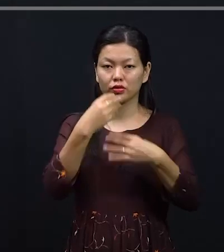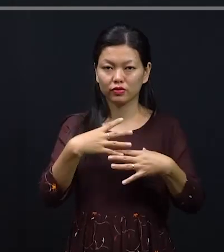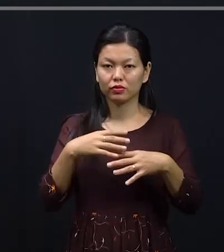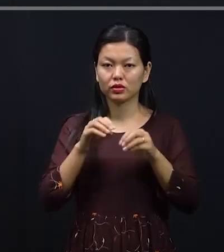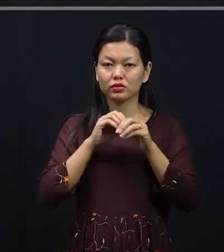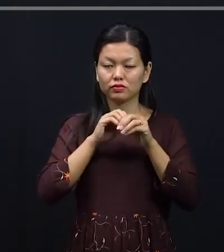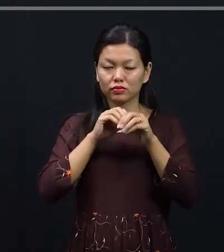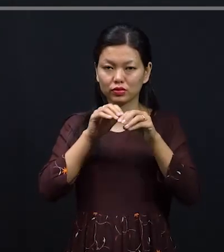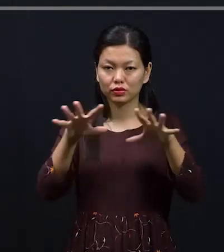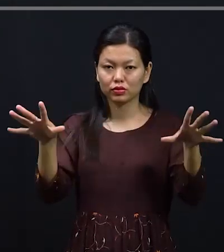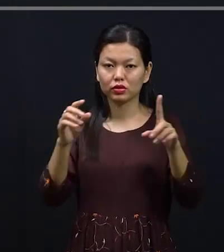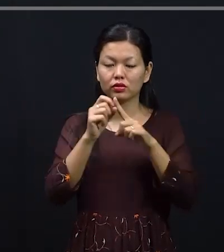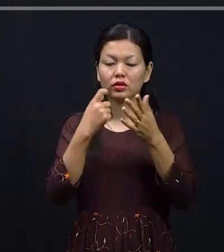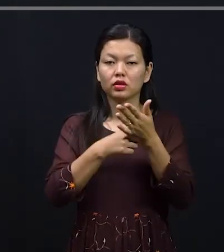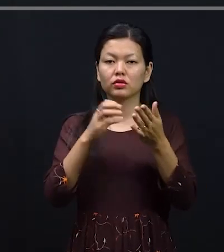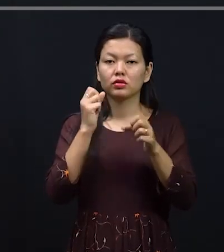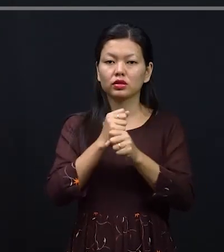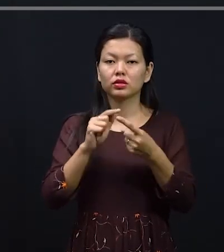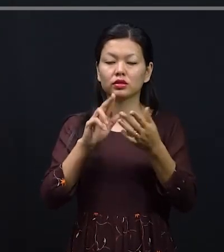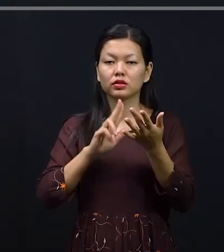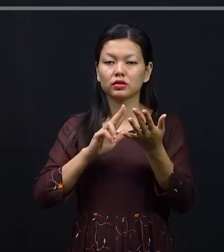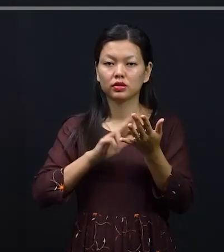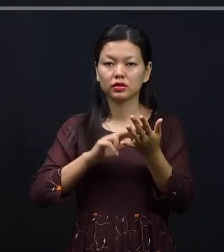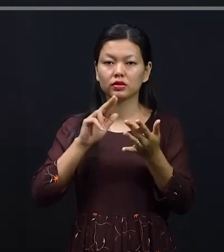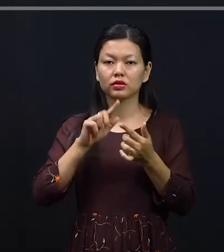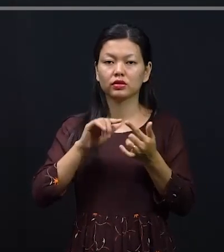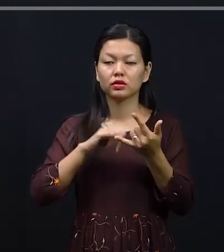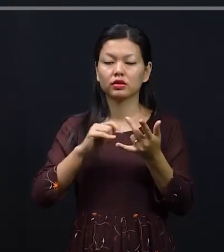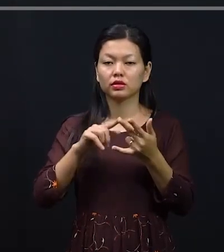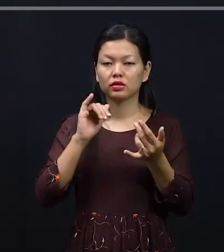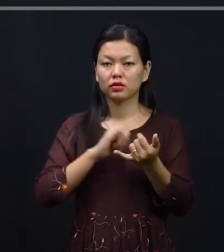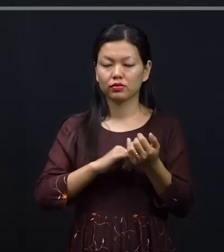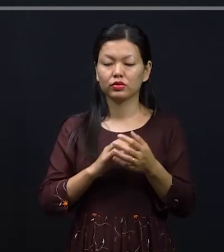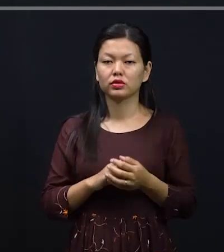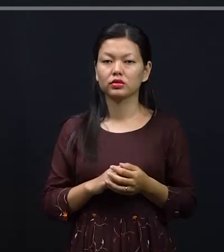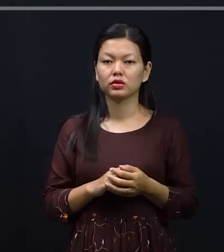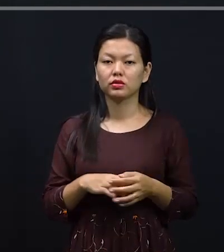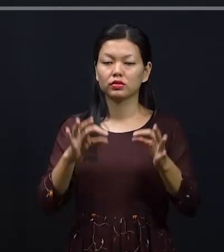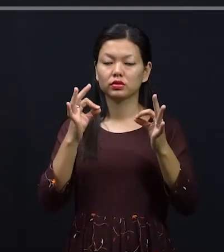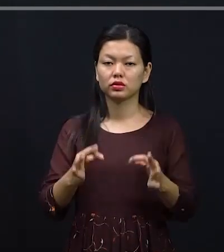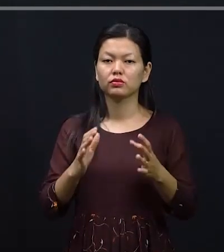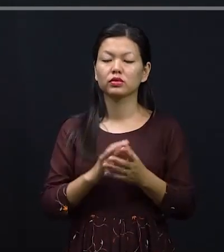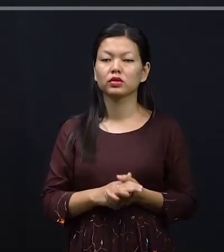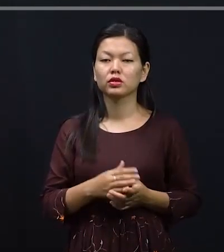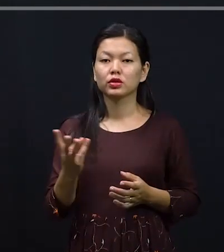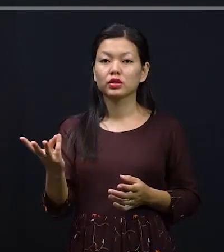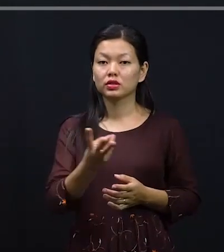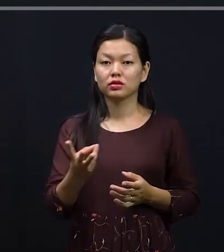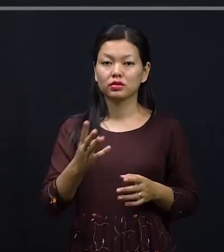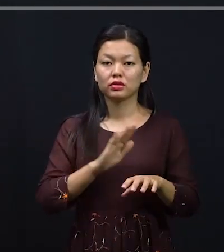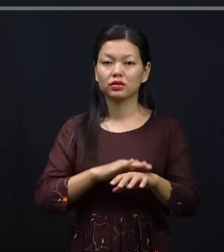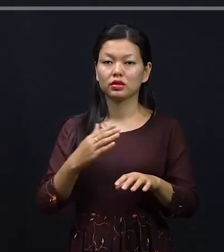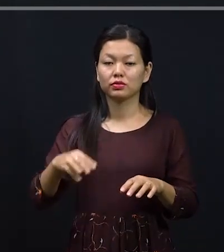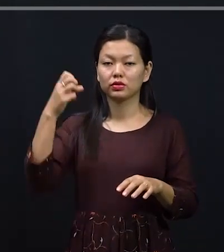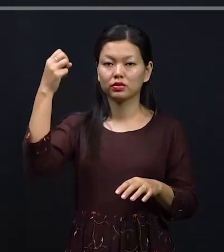the progenies, and it is stable. So these are the three experiments which prove that DNA,